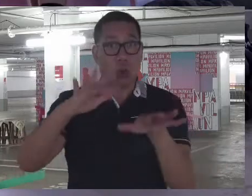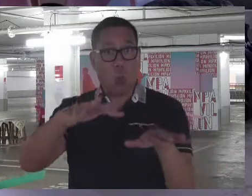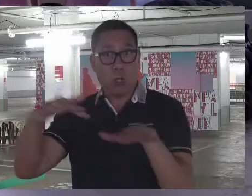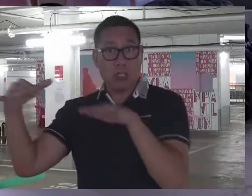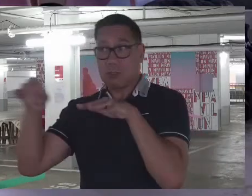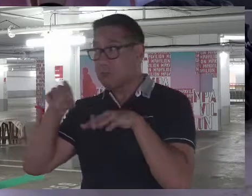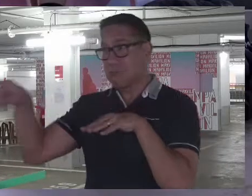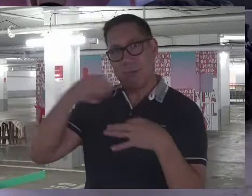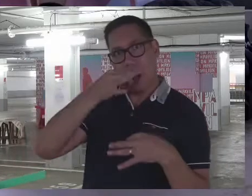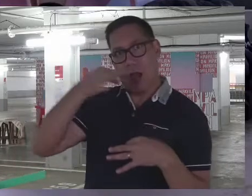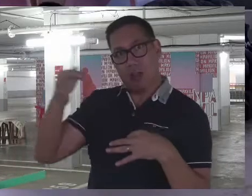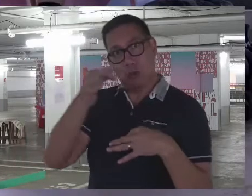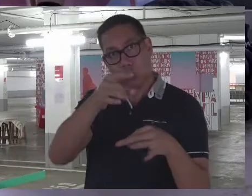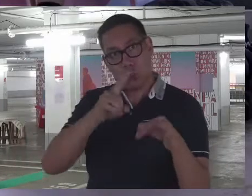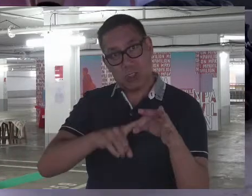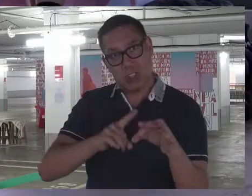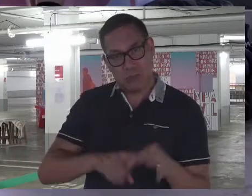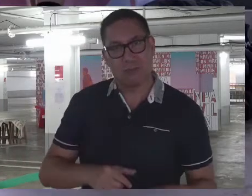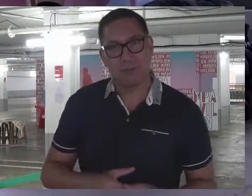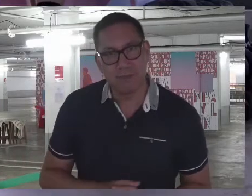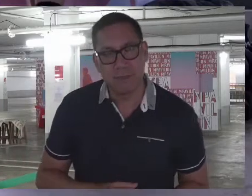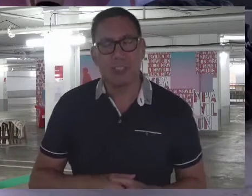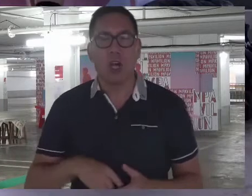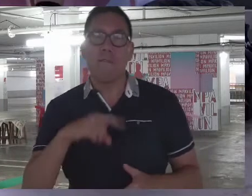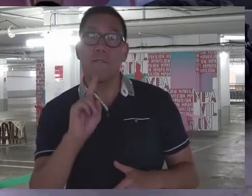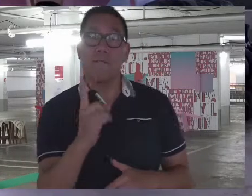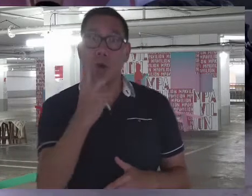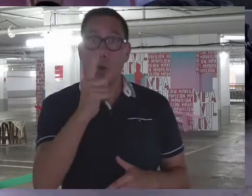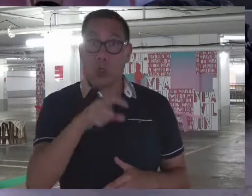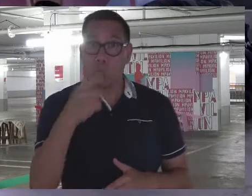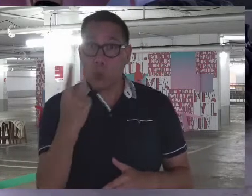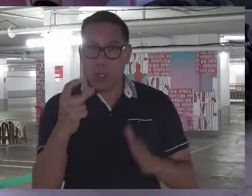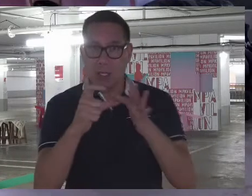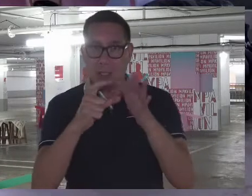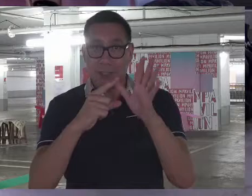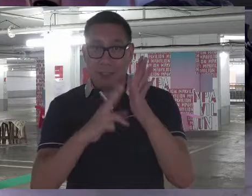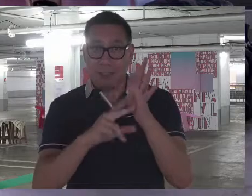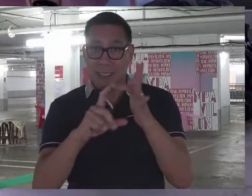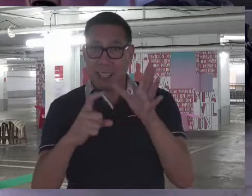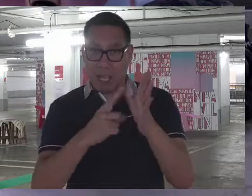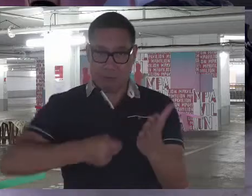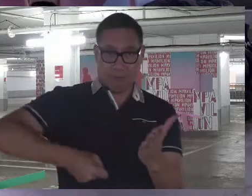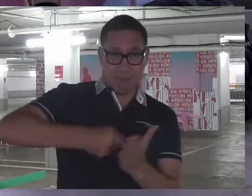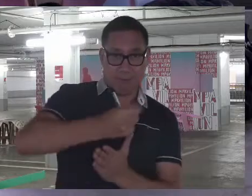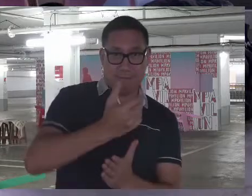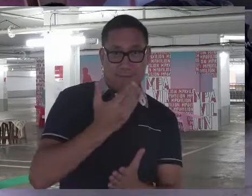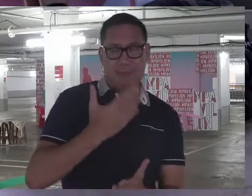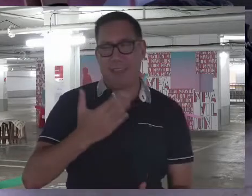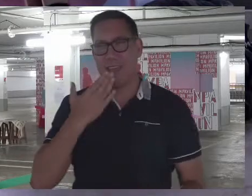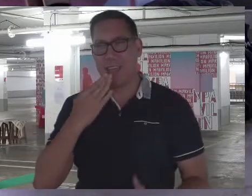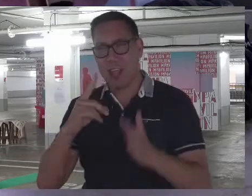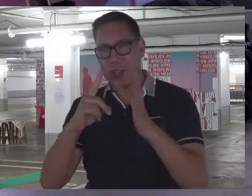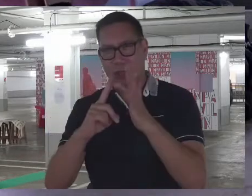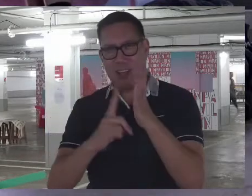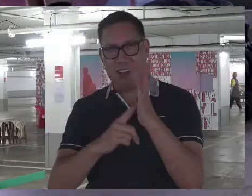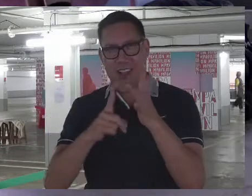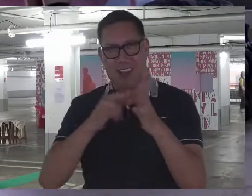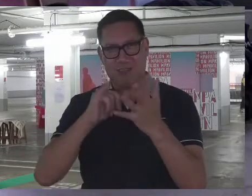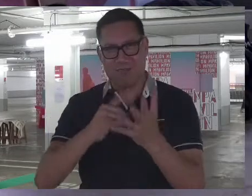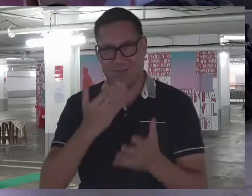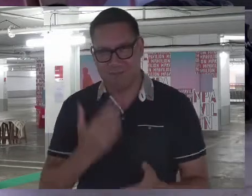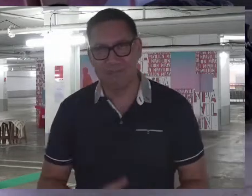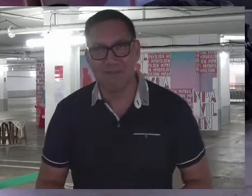well. So I'm going to invite Danica to begin. So over to you. Thank you. Thanks, Elias.